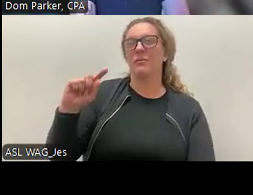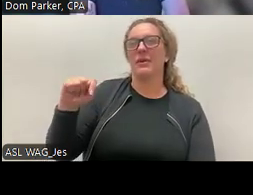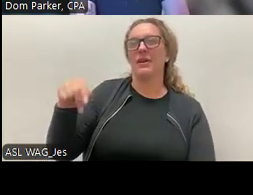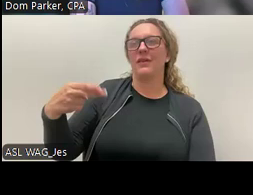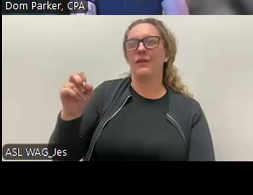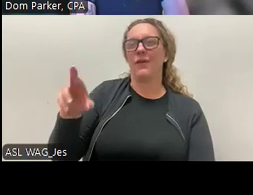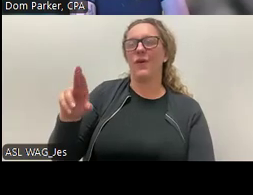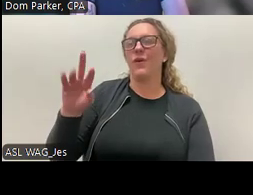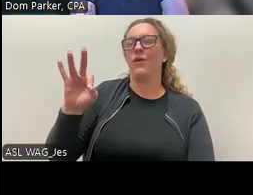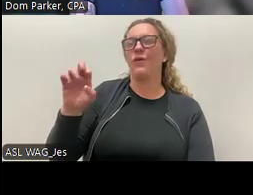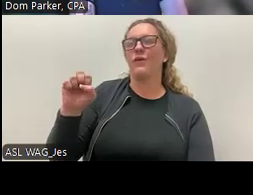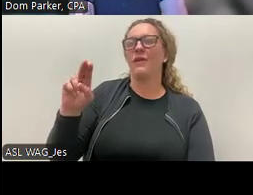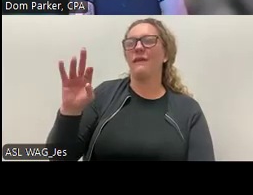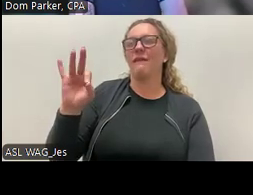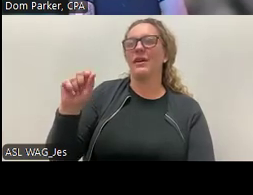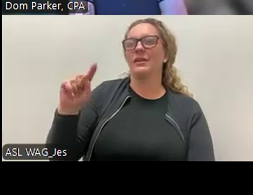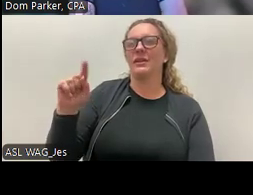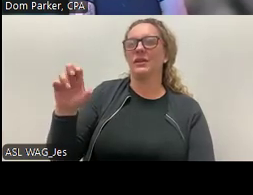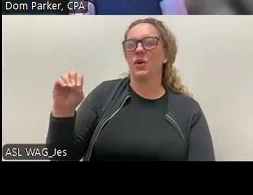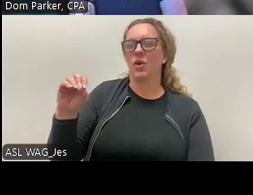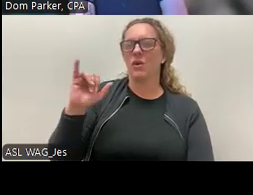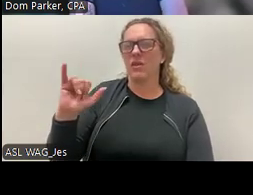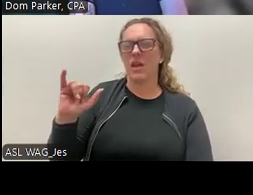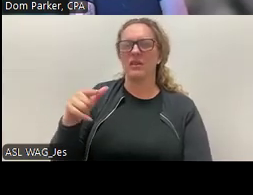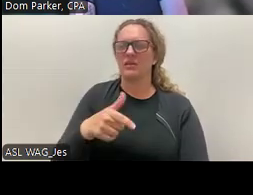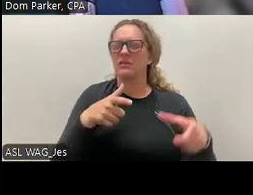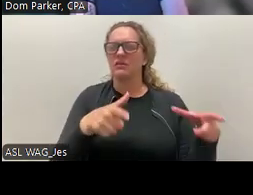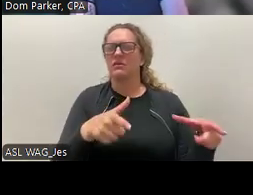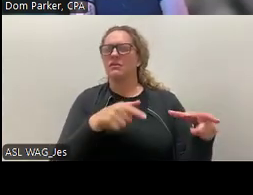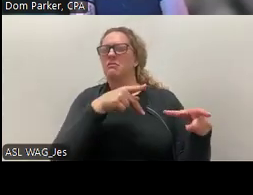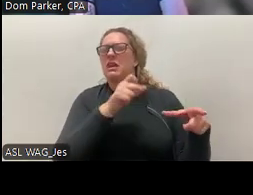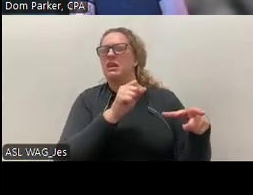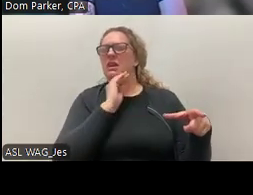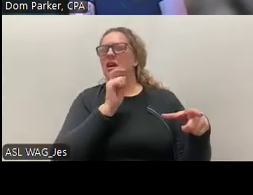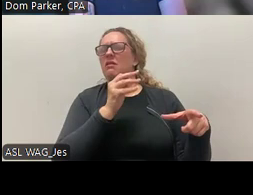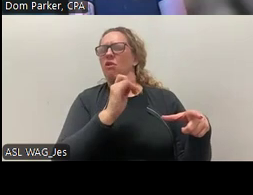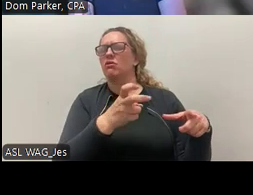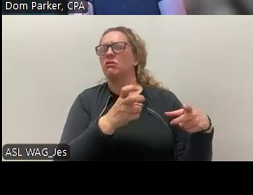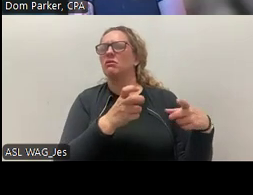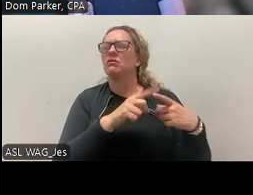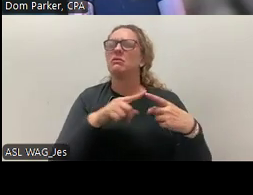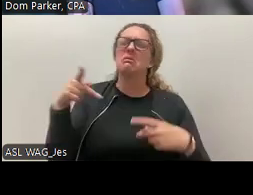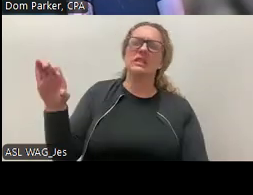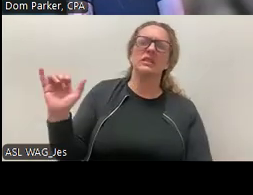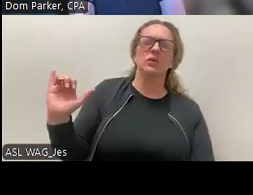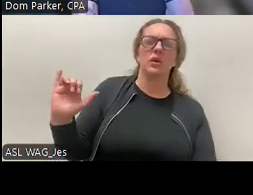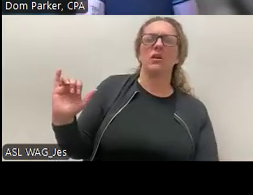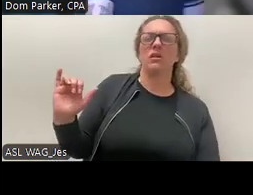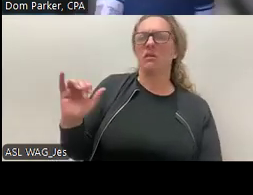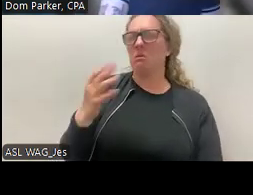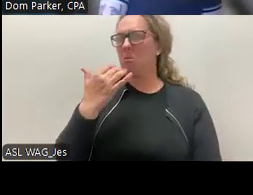This is another console-based game. I believe it's on PlayStation and Xbox, but I think it's on PC as well. Correct me if I'm